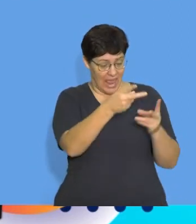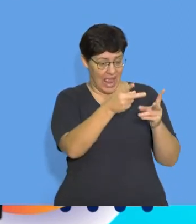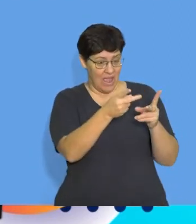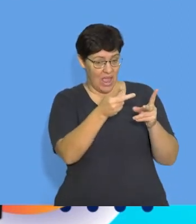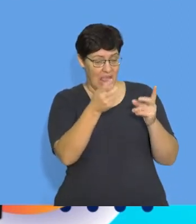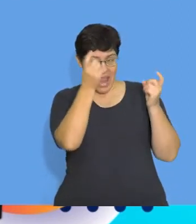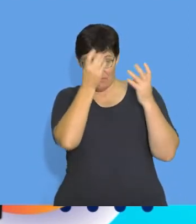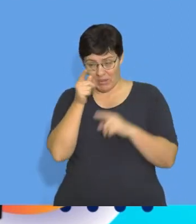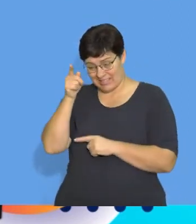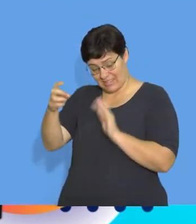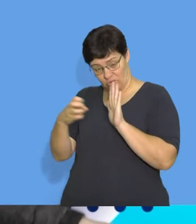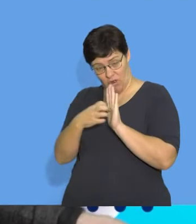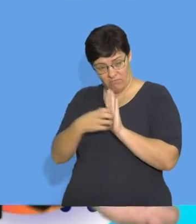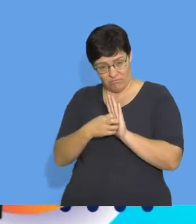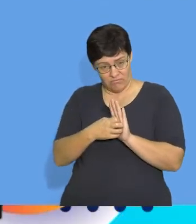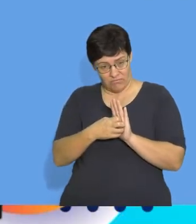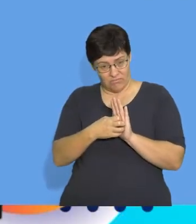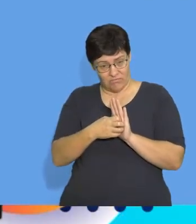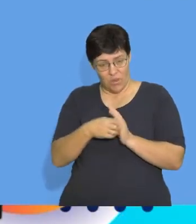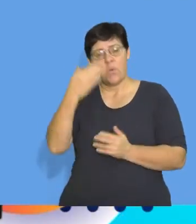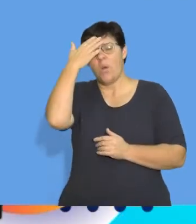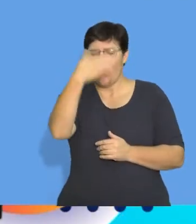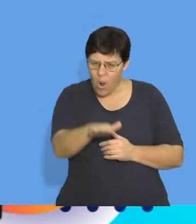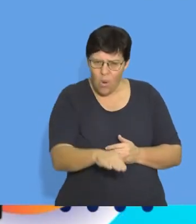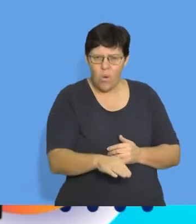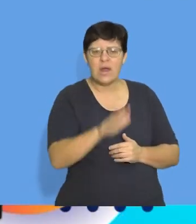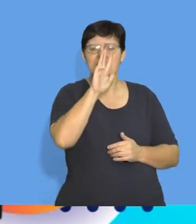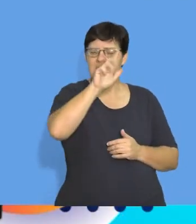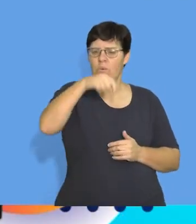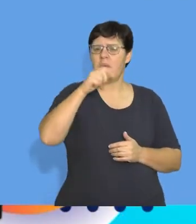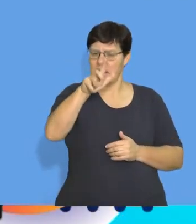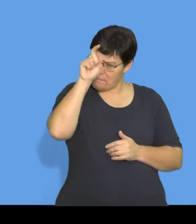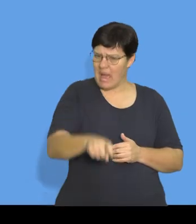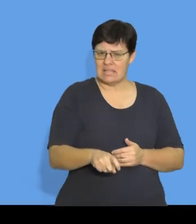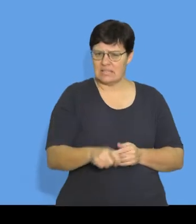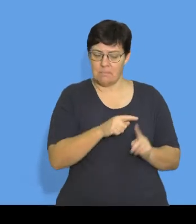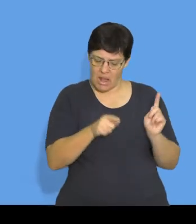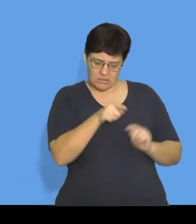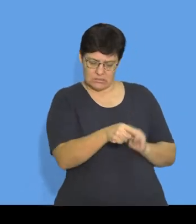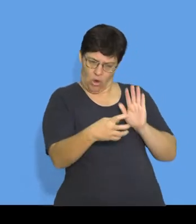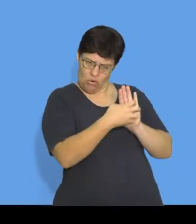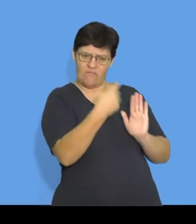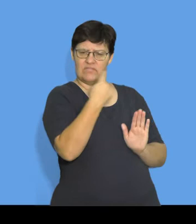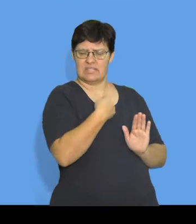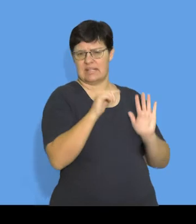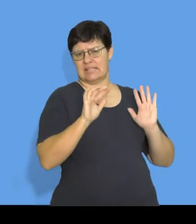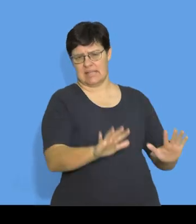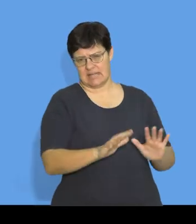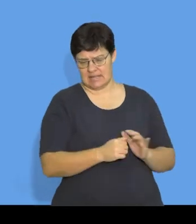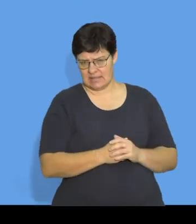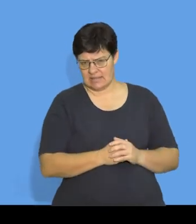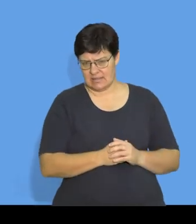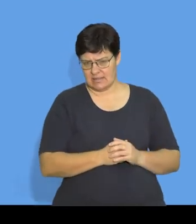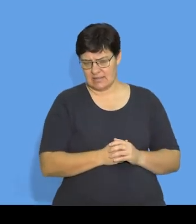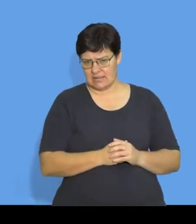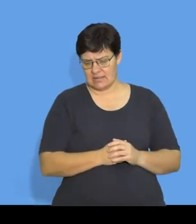graph, even though we know we should have got 9,8? If I'd done this question and I'd